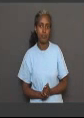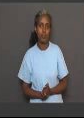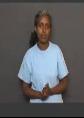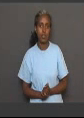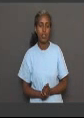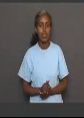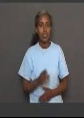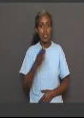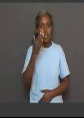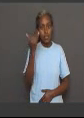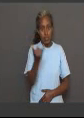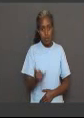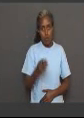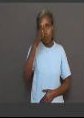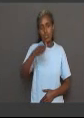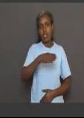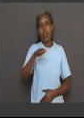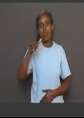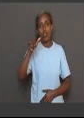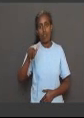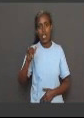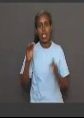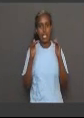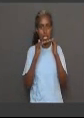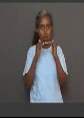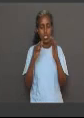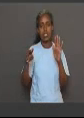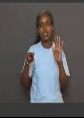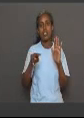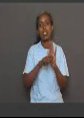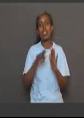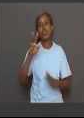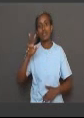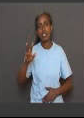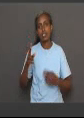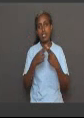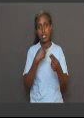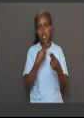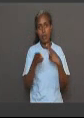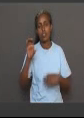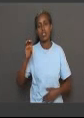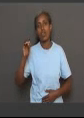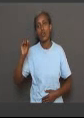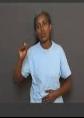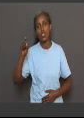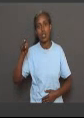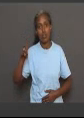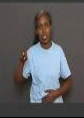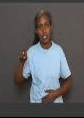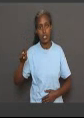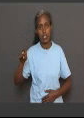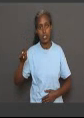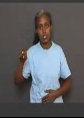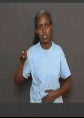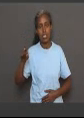When we draw the graph of y equals negative 3 times cosine of x,